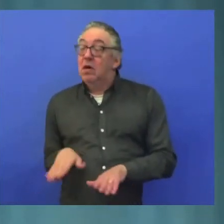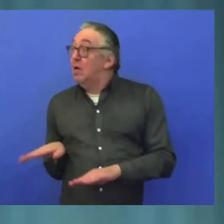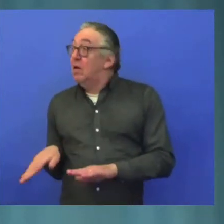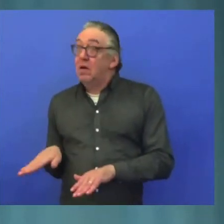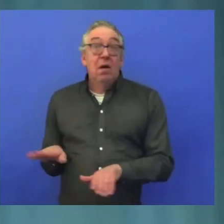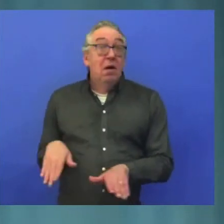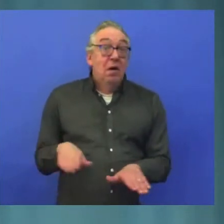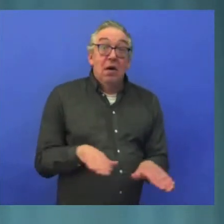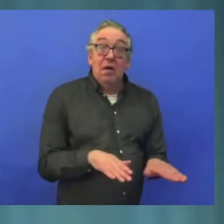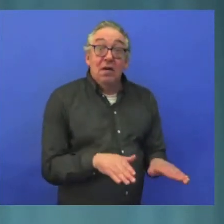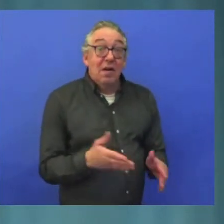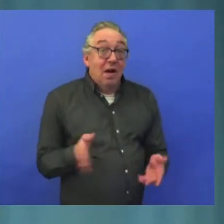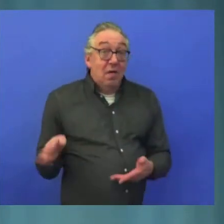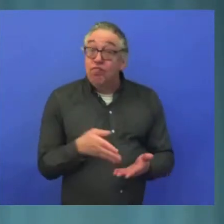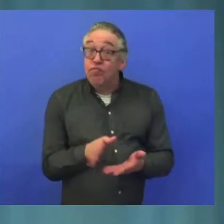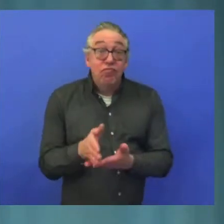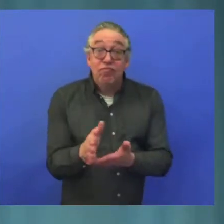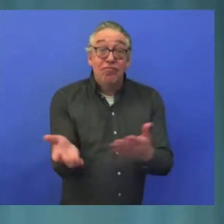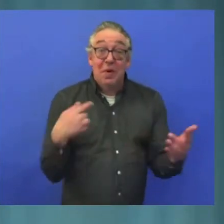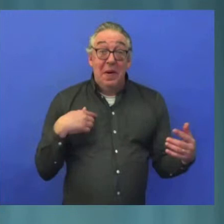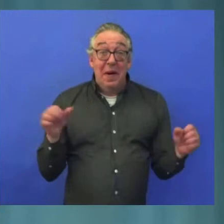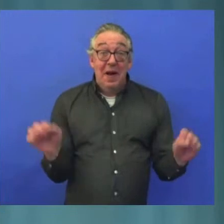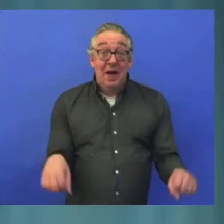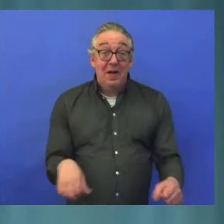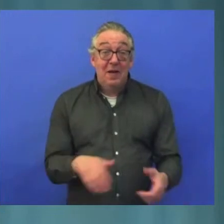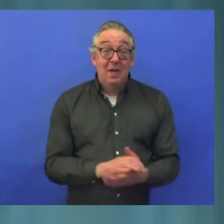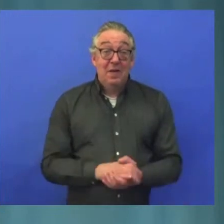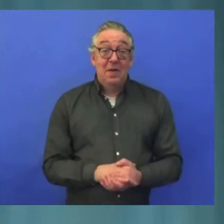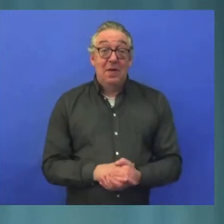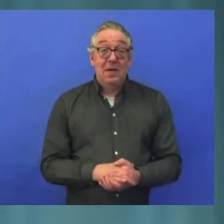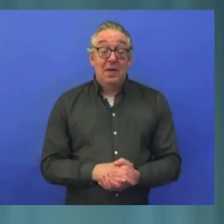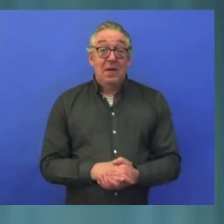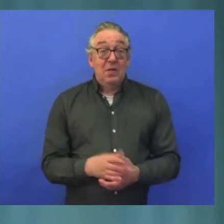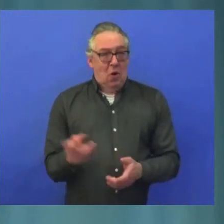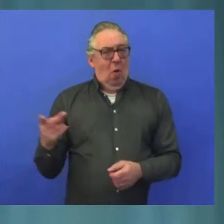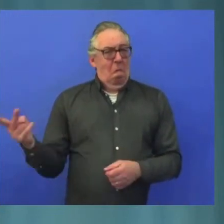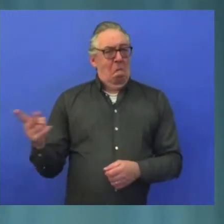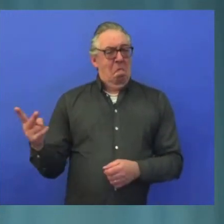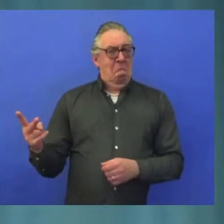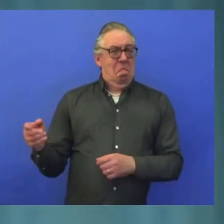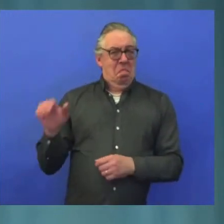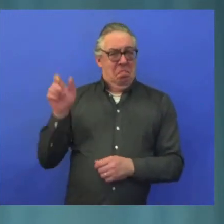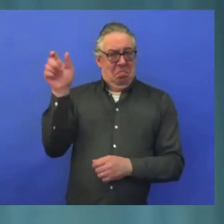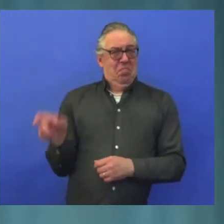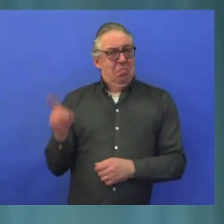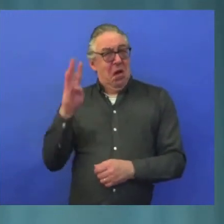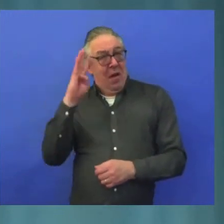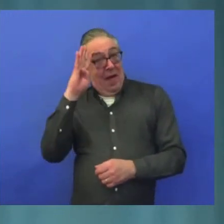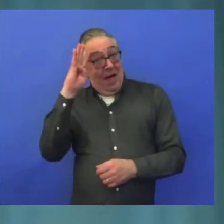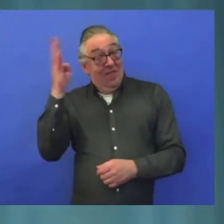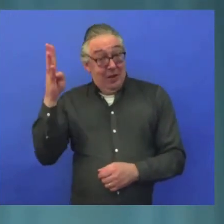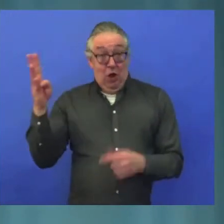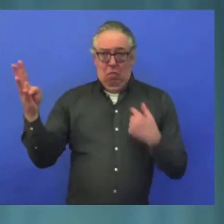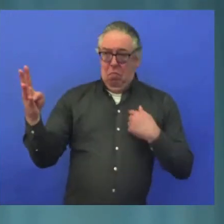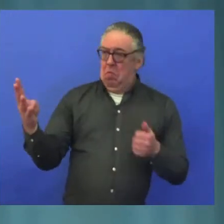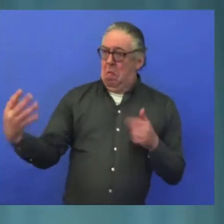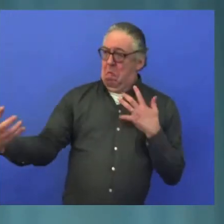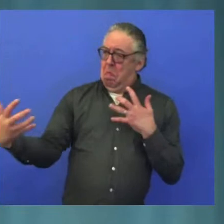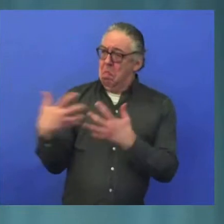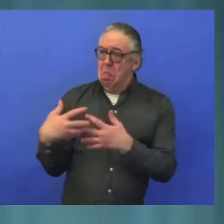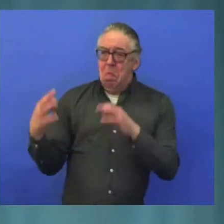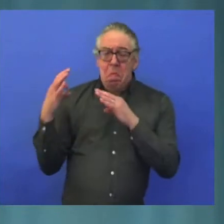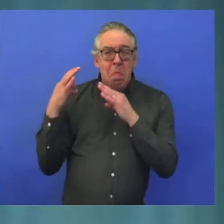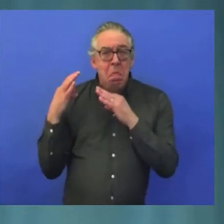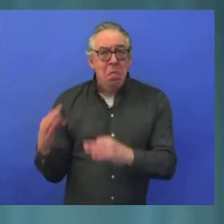we are a very good team, and we founded this startup and worked on it very hard